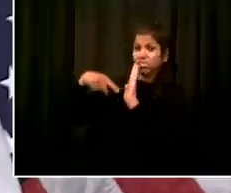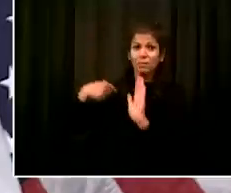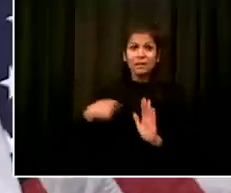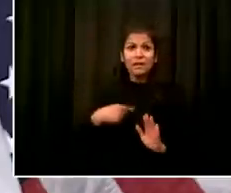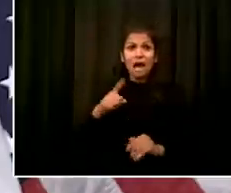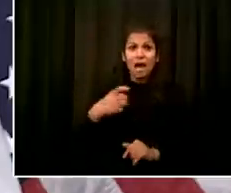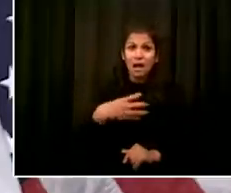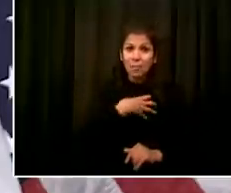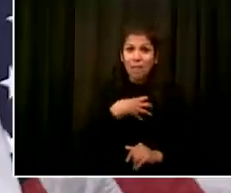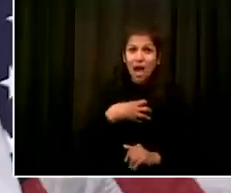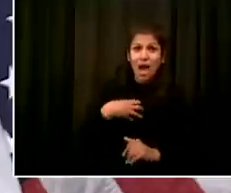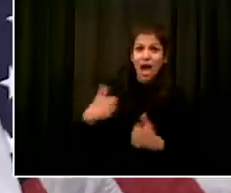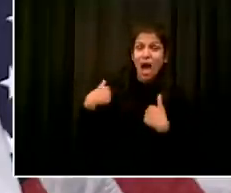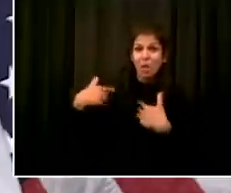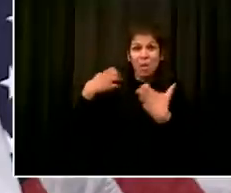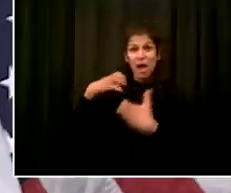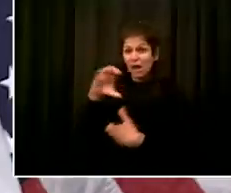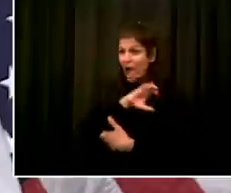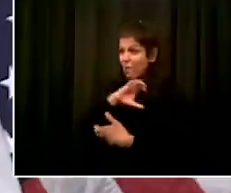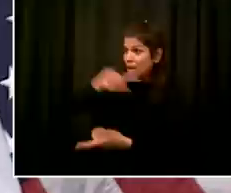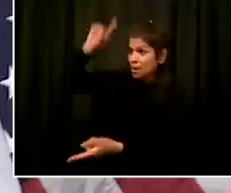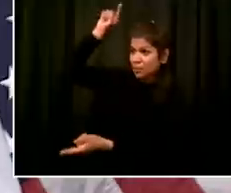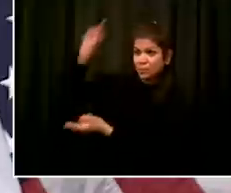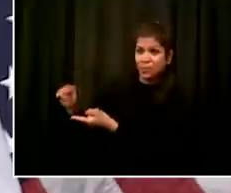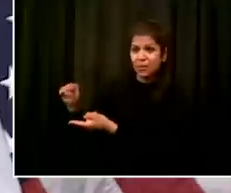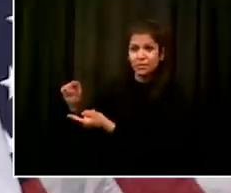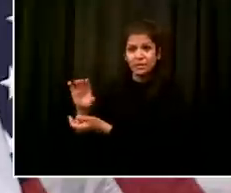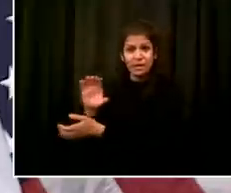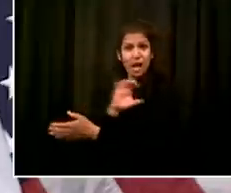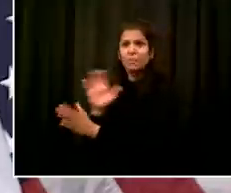But right now, and I use that analogy from the early 90s,